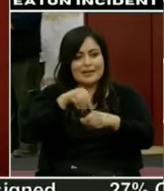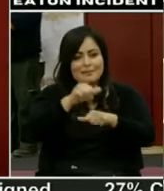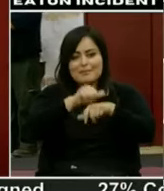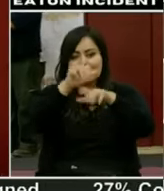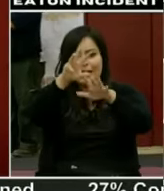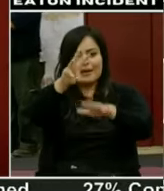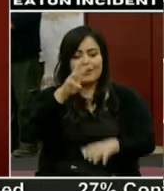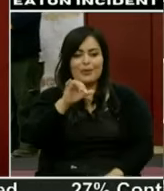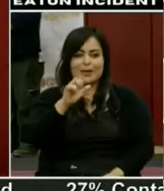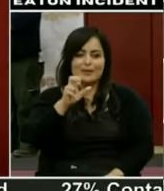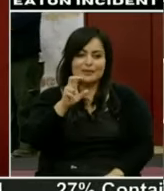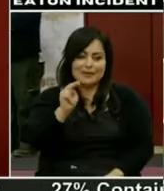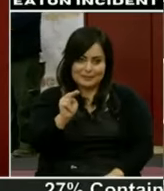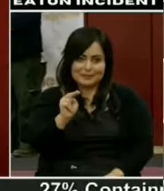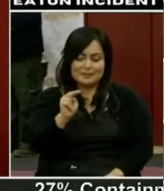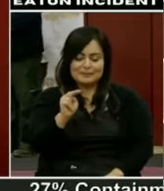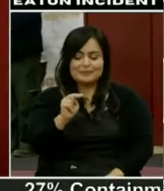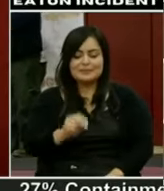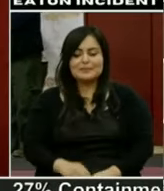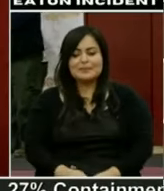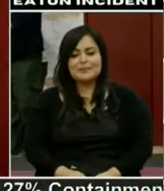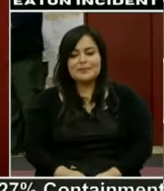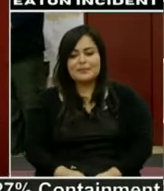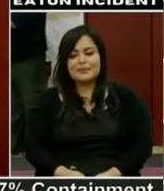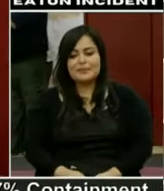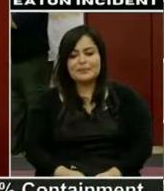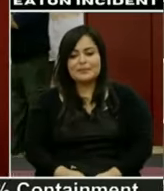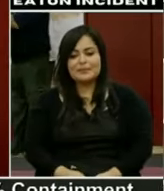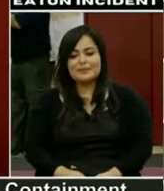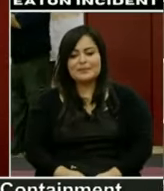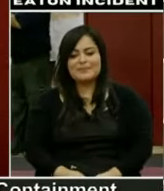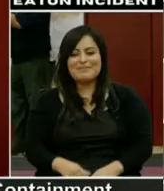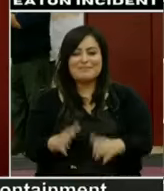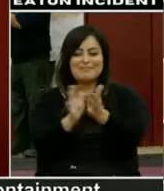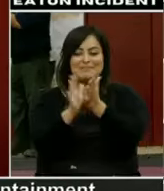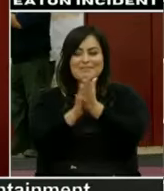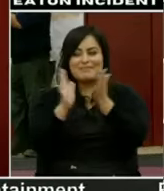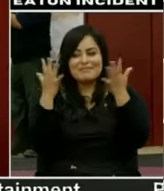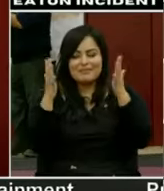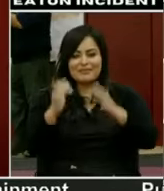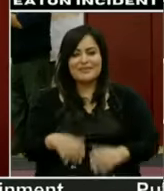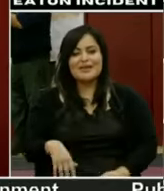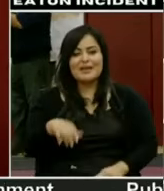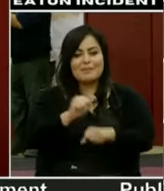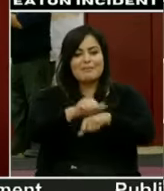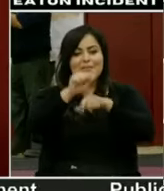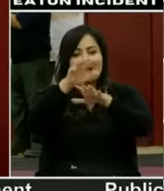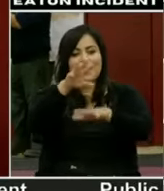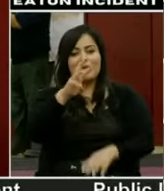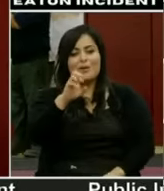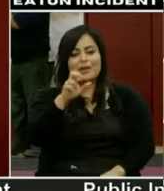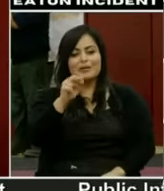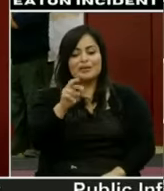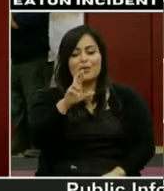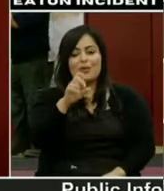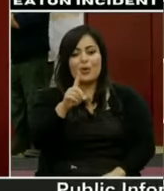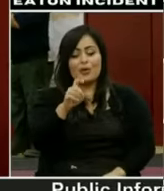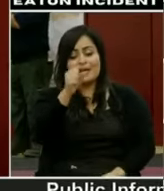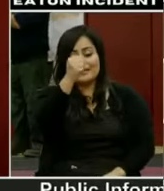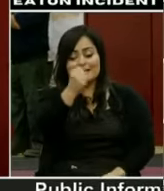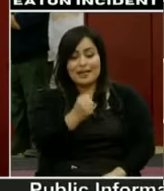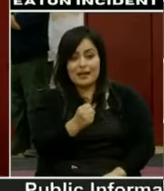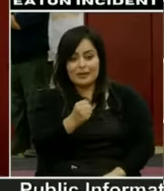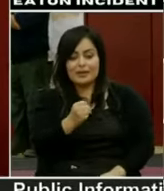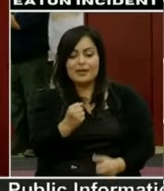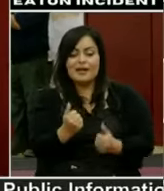firefight the men and women put in. As you continue down the Mount Wilson Road here, heading south, the